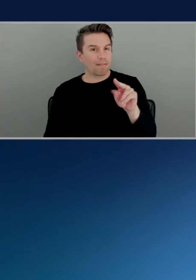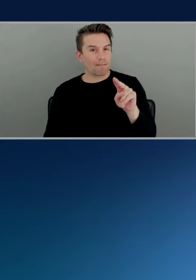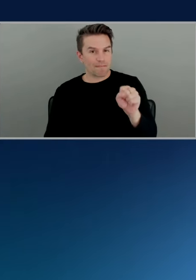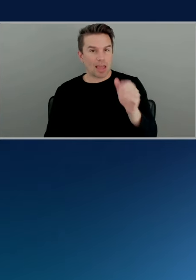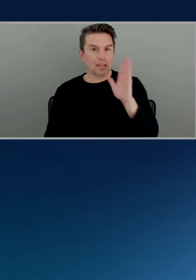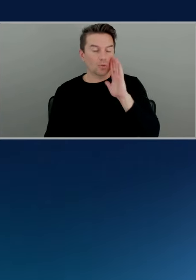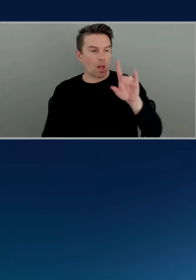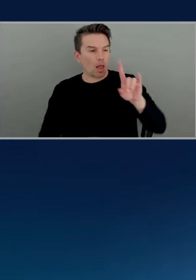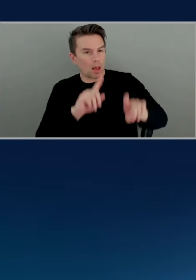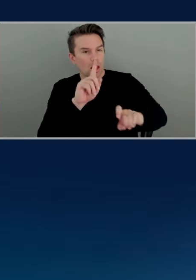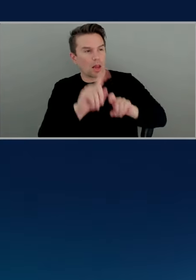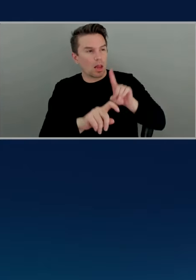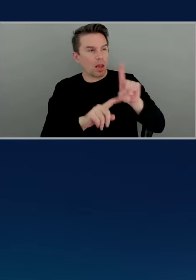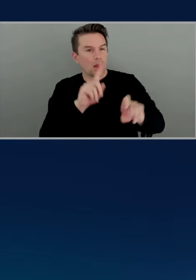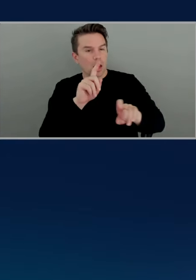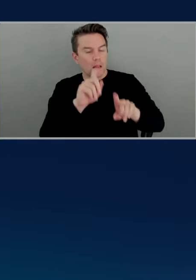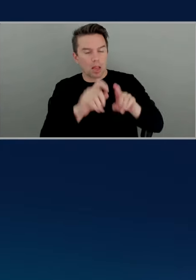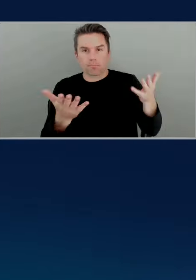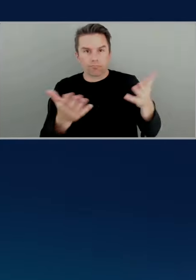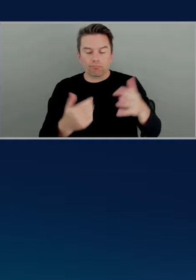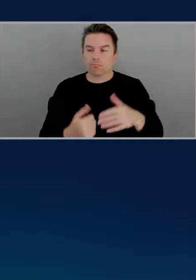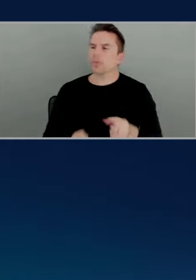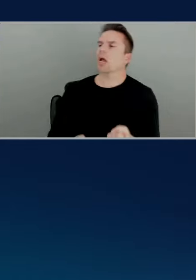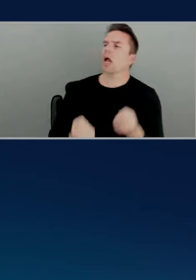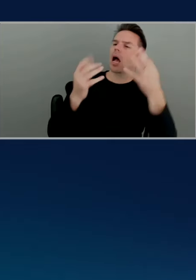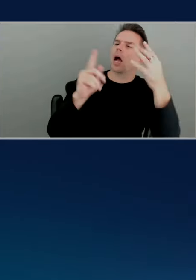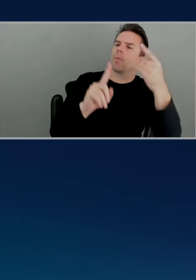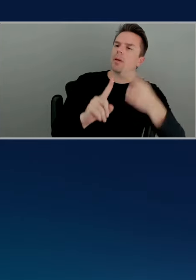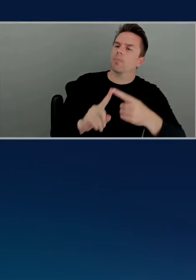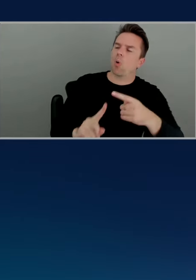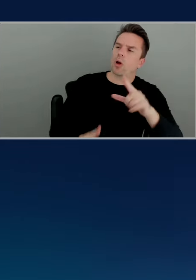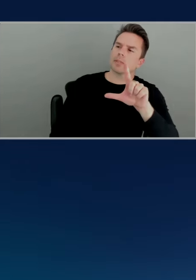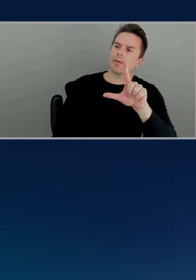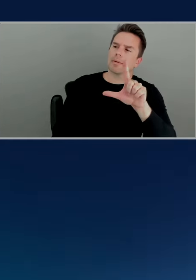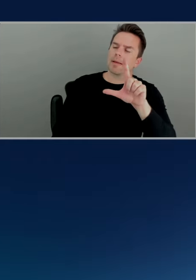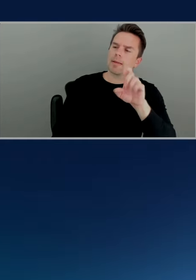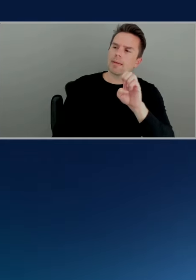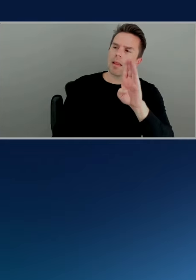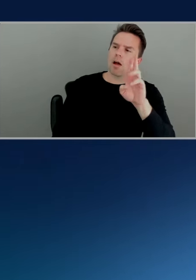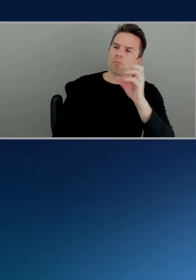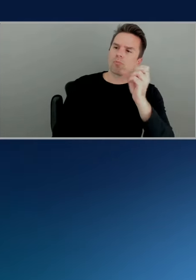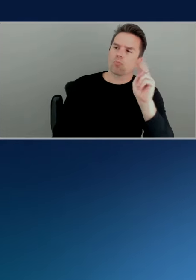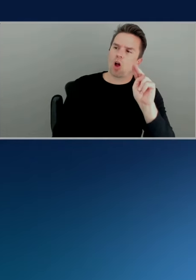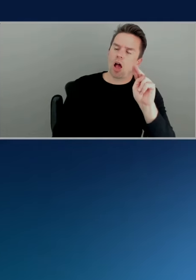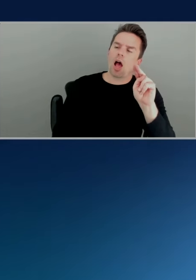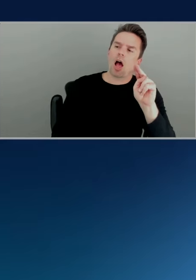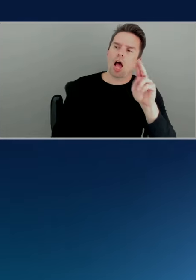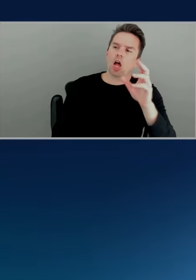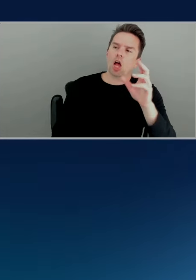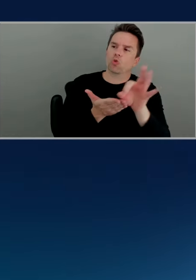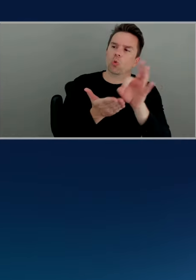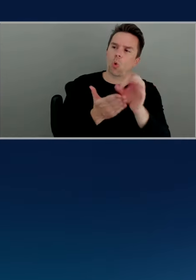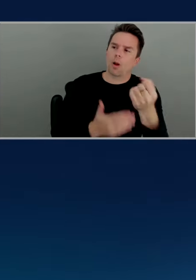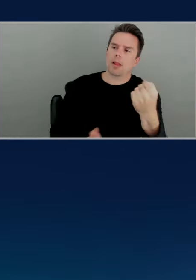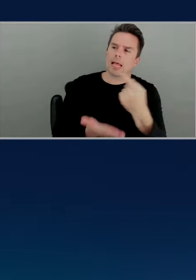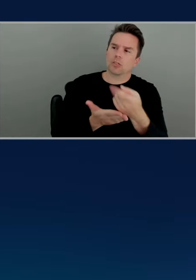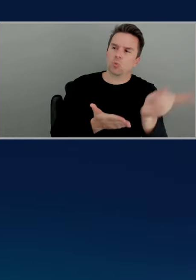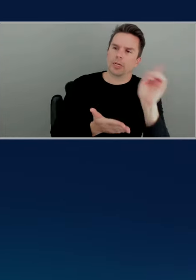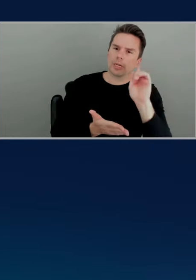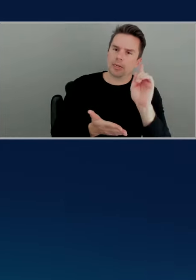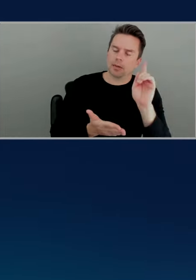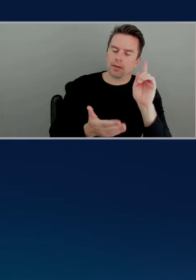around, how many points did LeBron James score last week, and think about parameterizing the name, the timeline, and